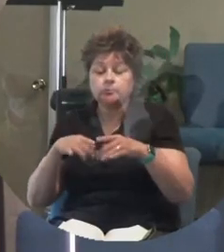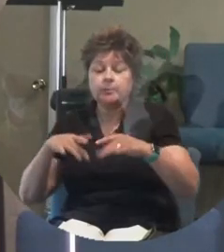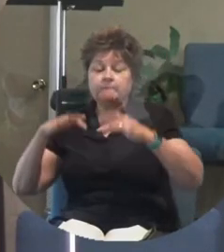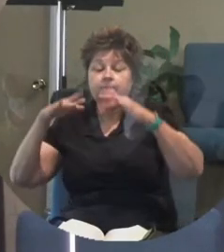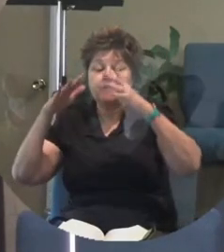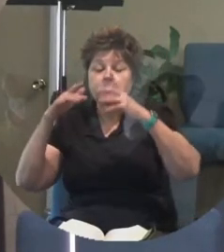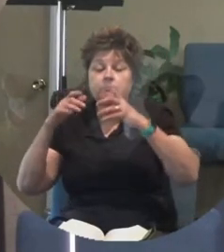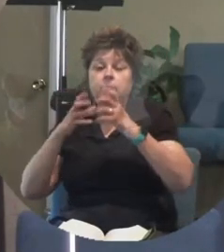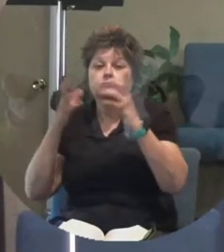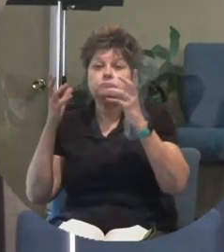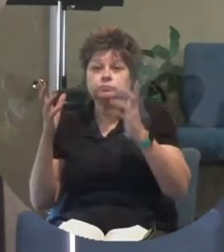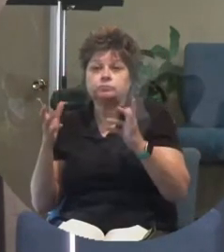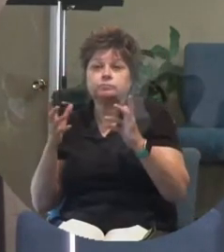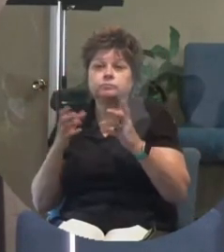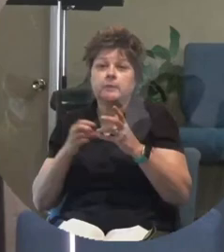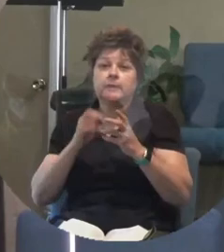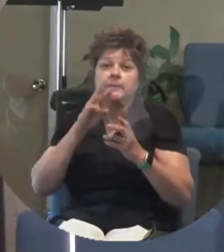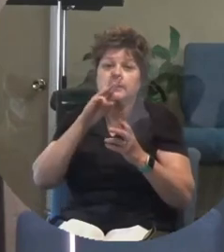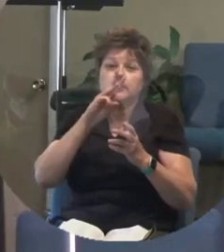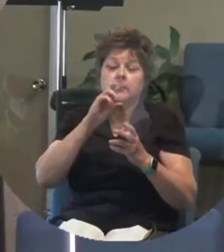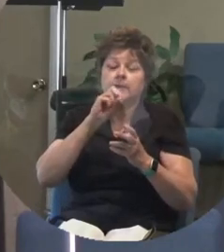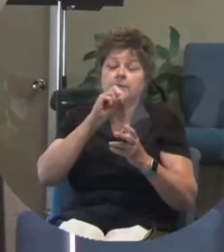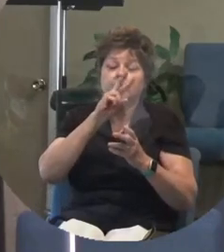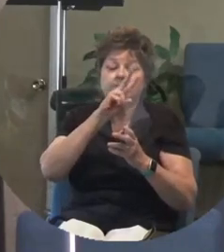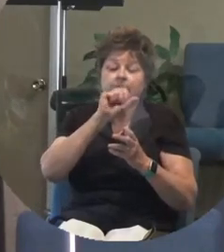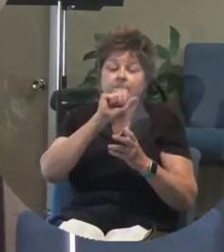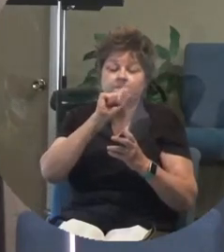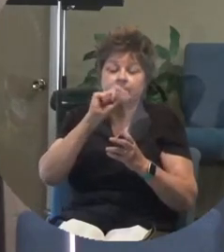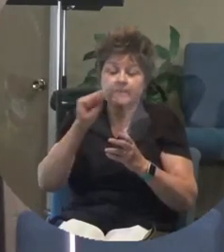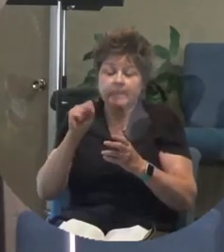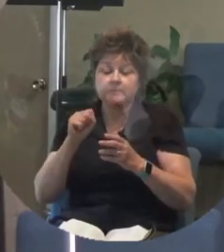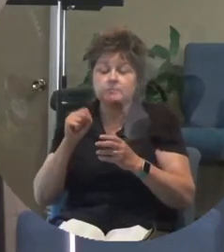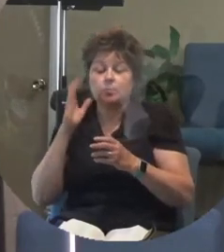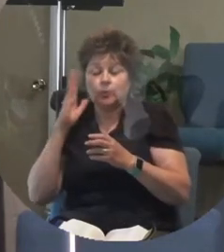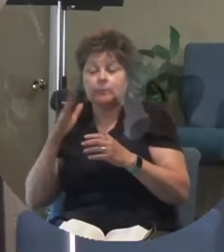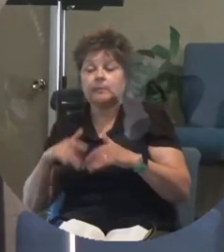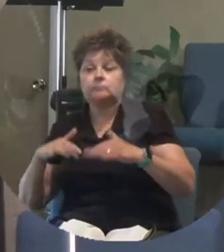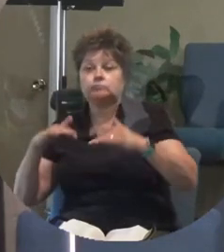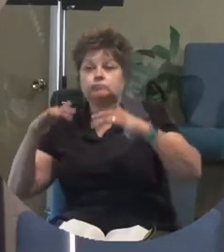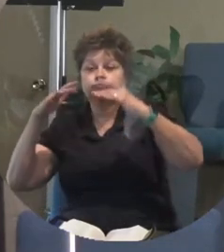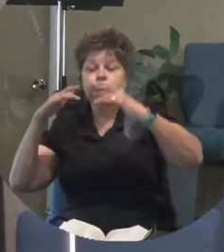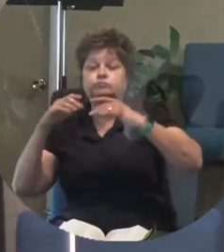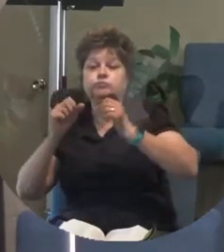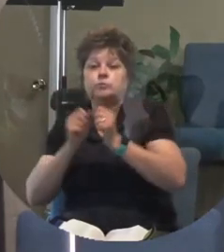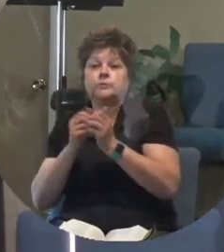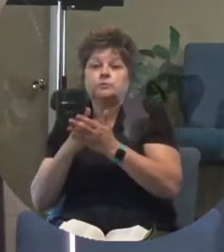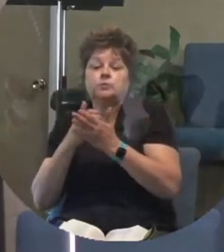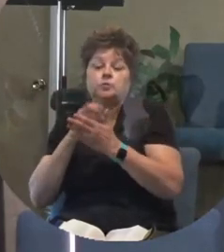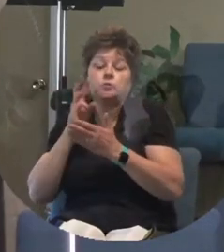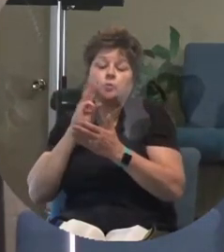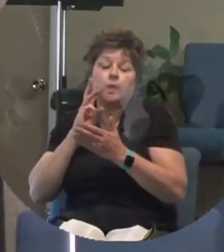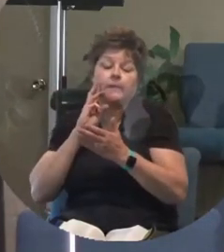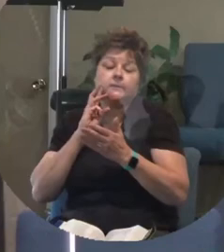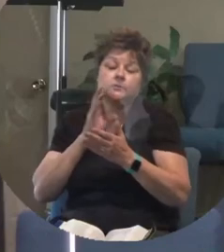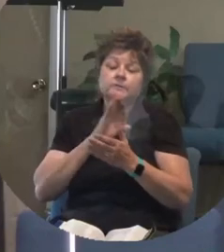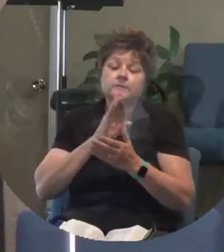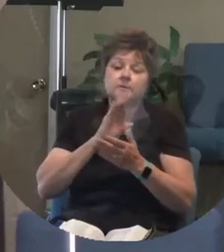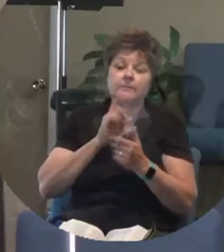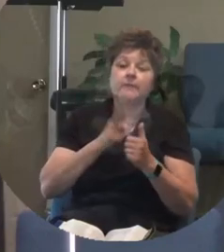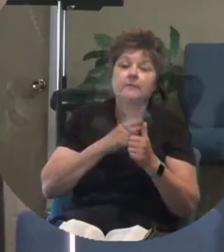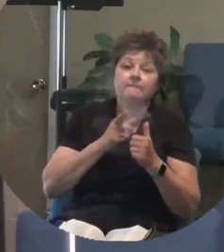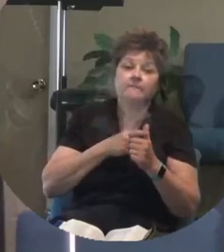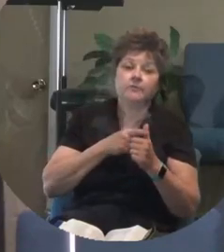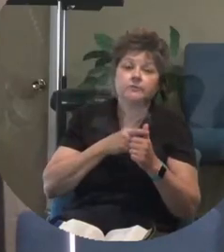your vats will overflow with new wine. So he's talking about the first is the principle of the first fruits. You give God the